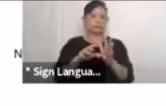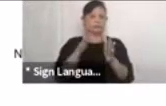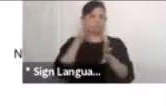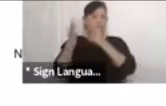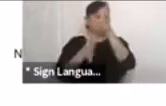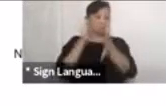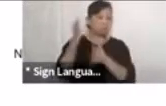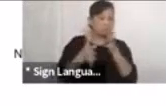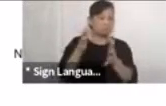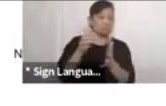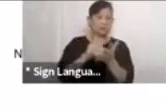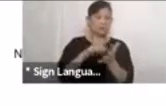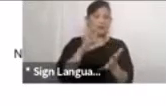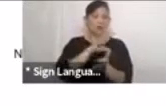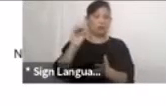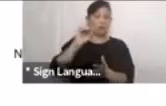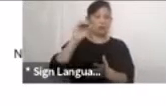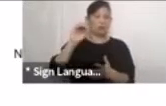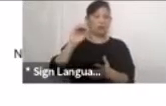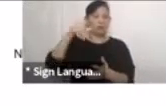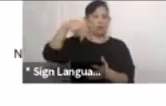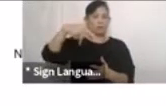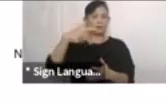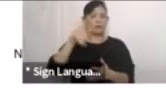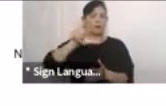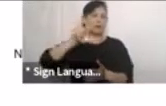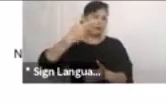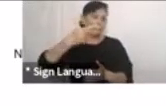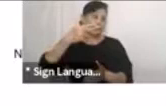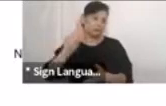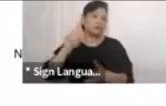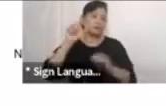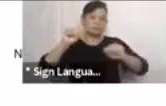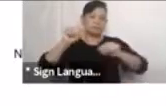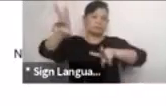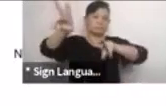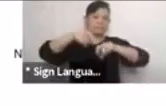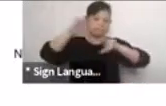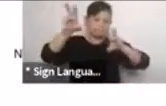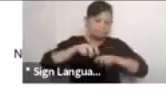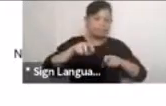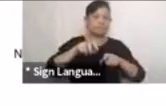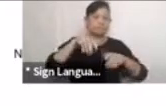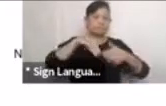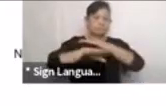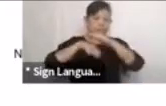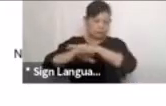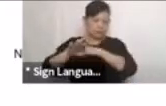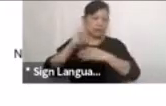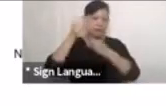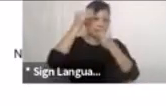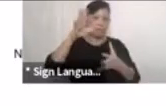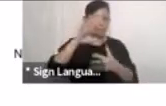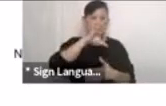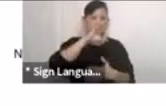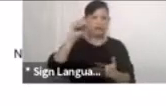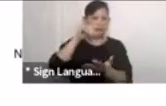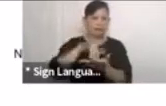for people with hearing disabilities in general in Sri Lanka to access that information. And that content is also available